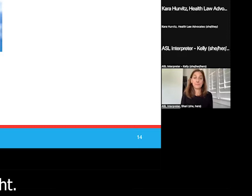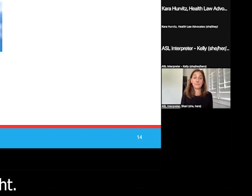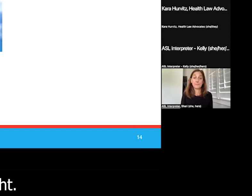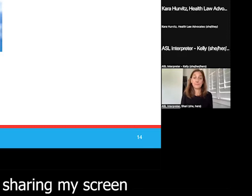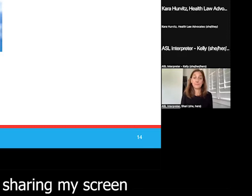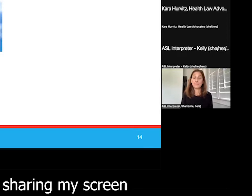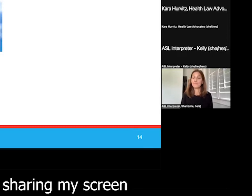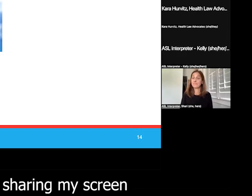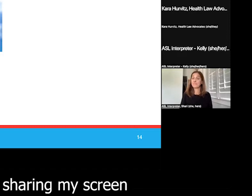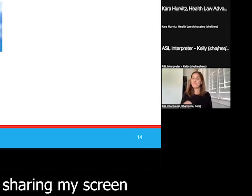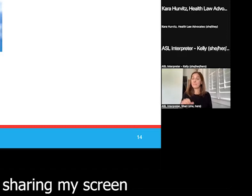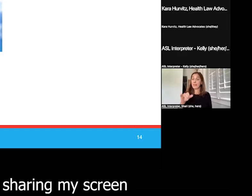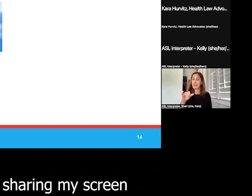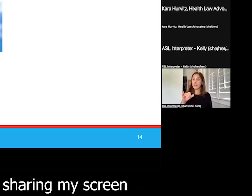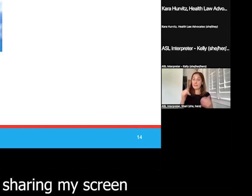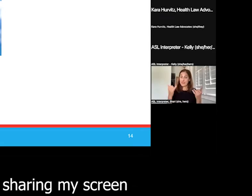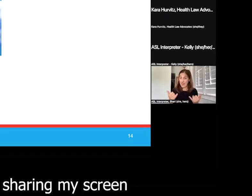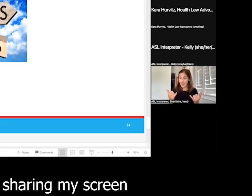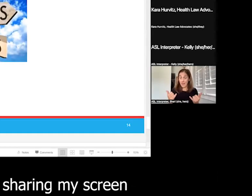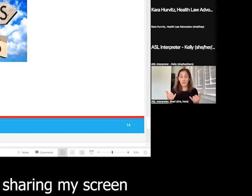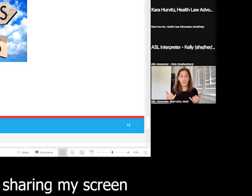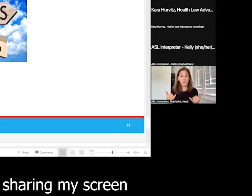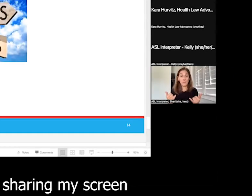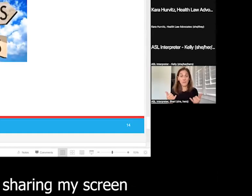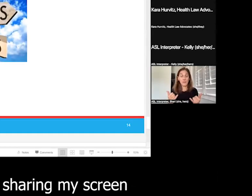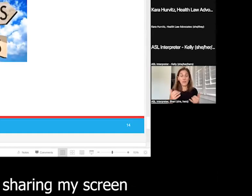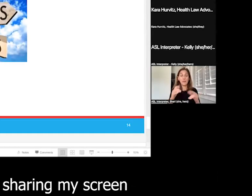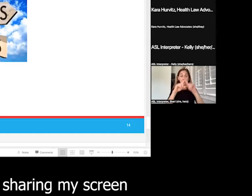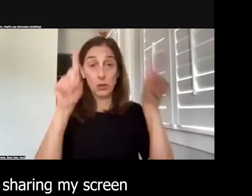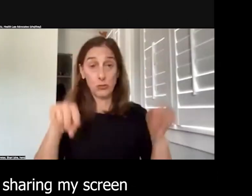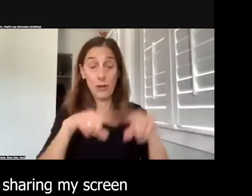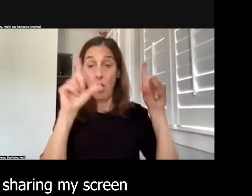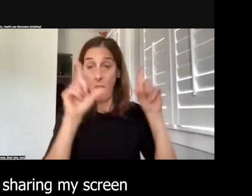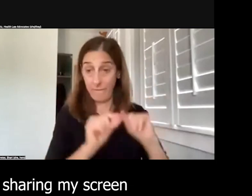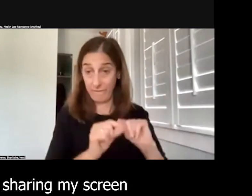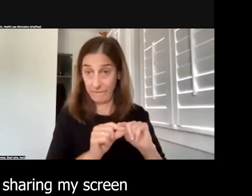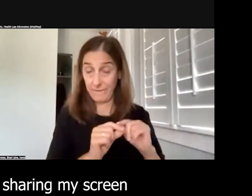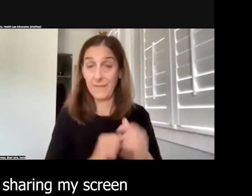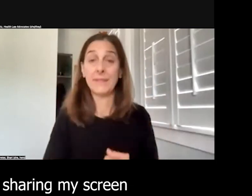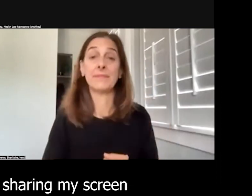All right, so I am going to stop sharing my screen